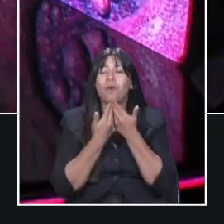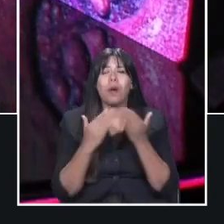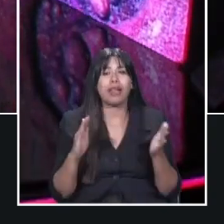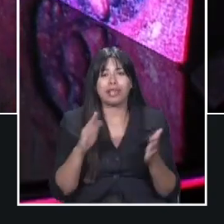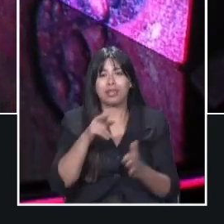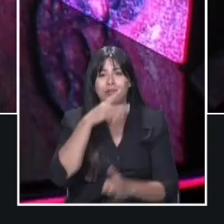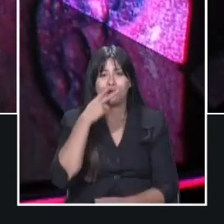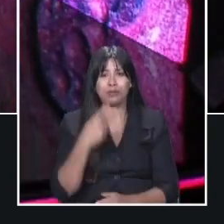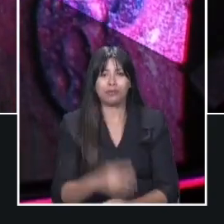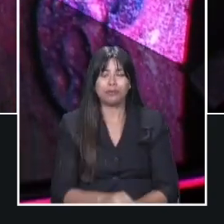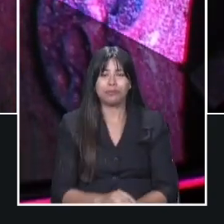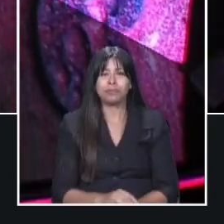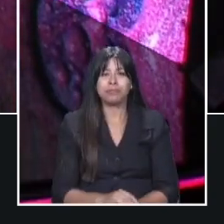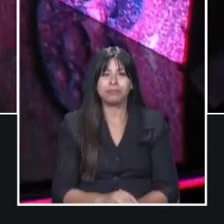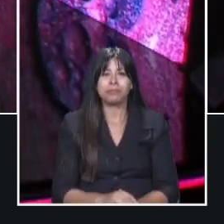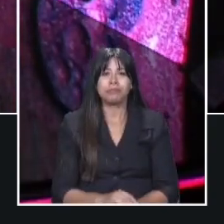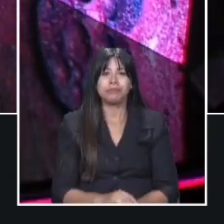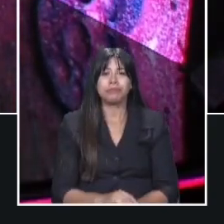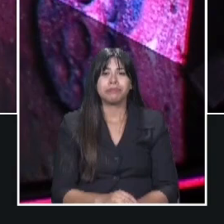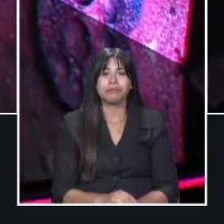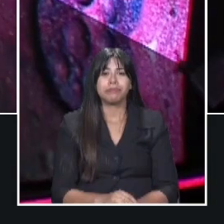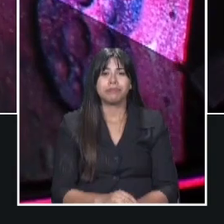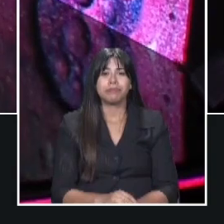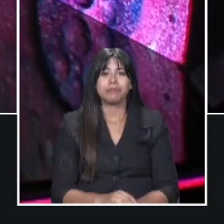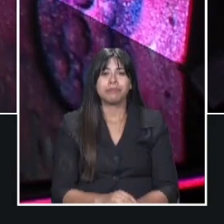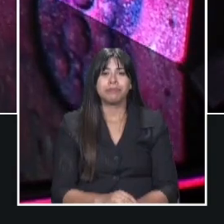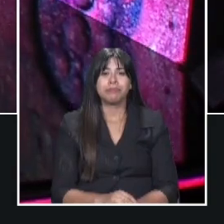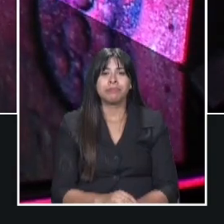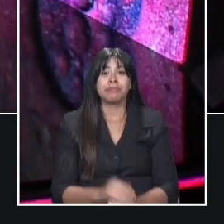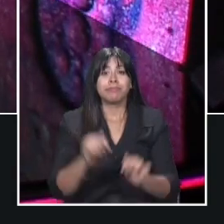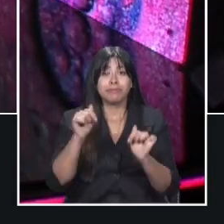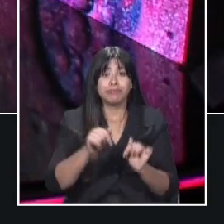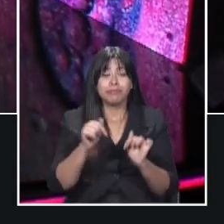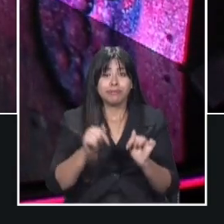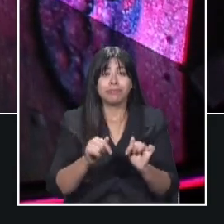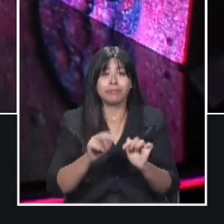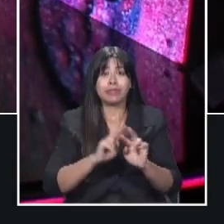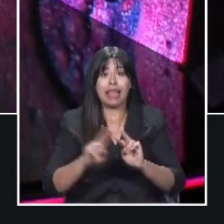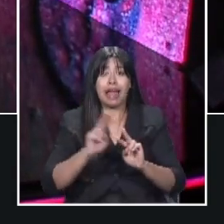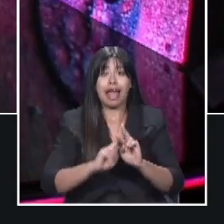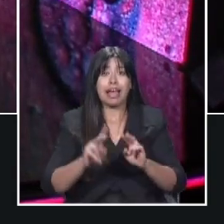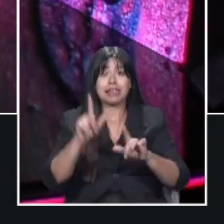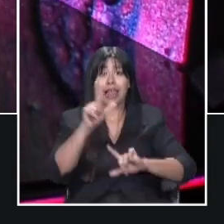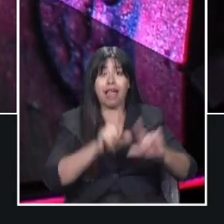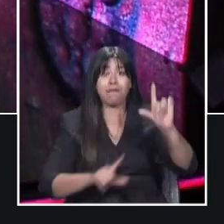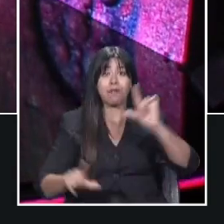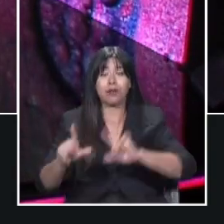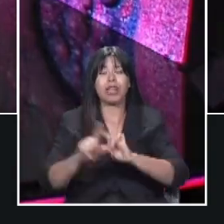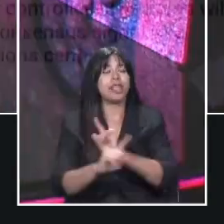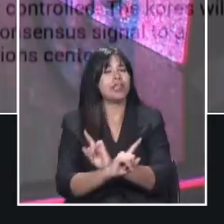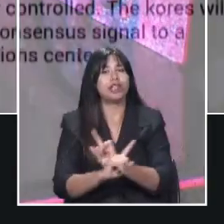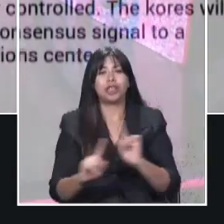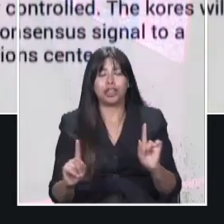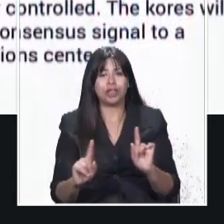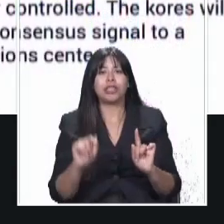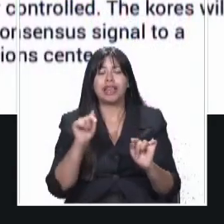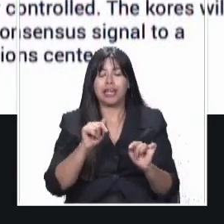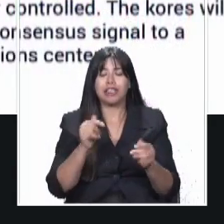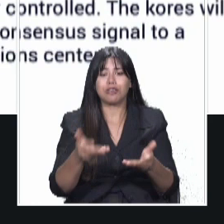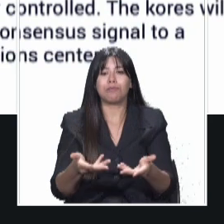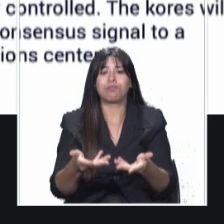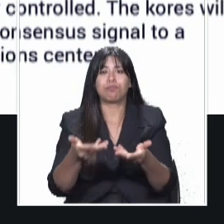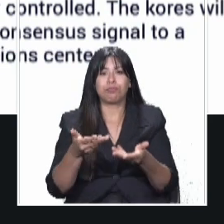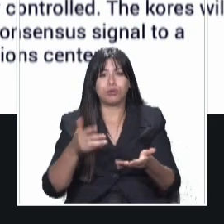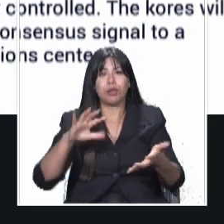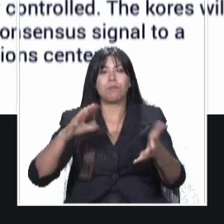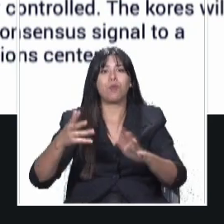This is not something that is in the lab. This is something we're pushing out in the real world and deploying already today. So one